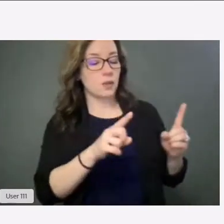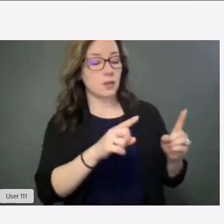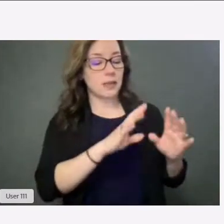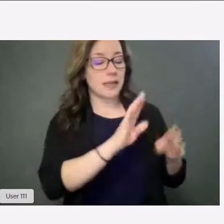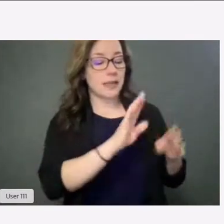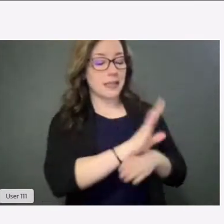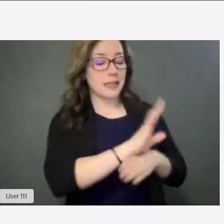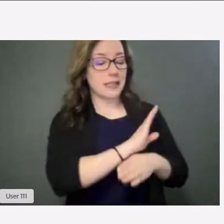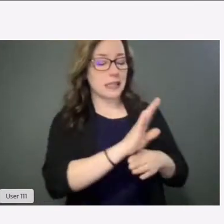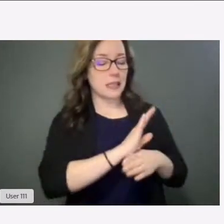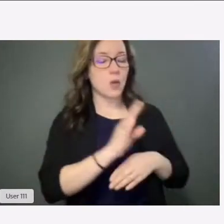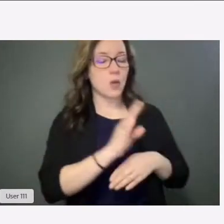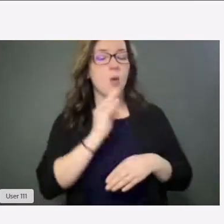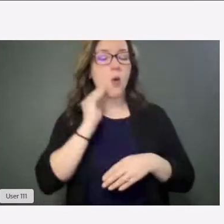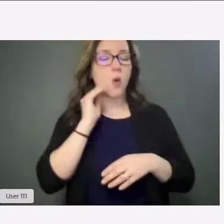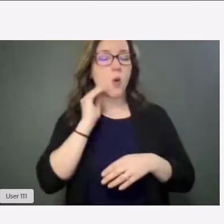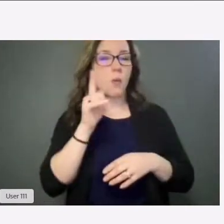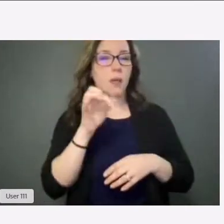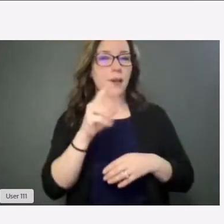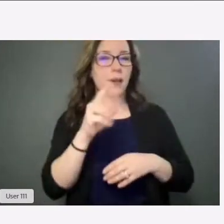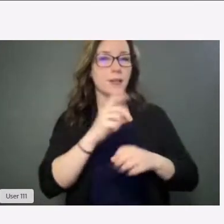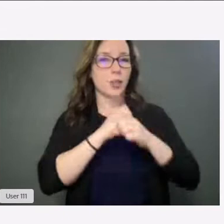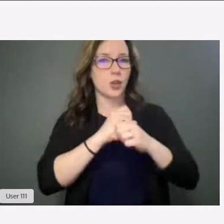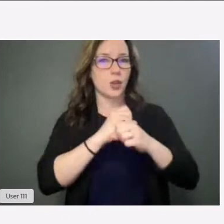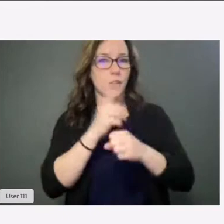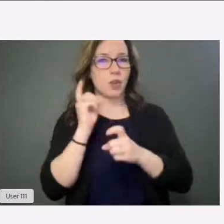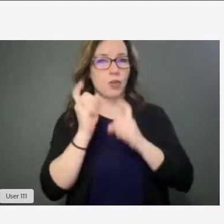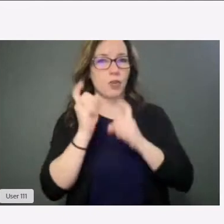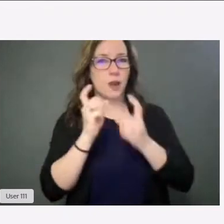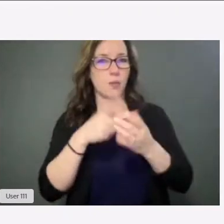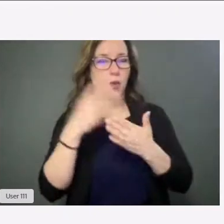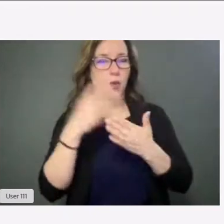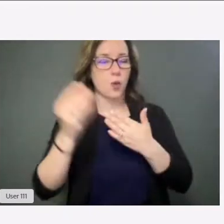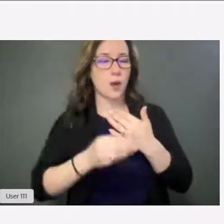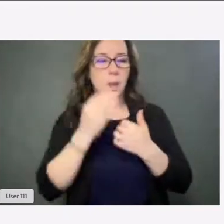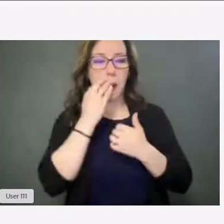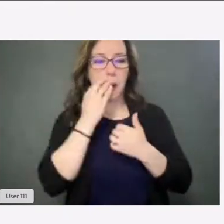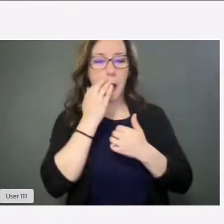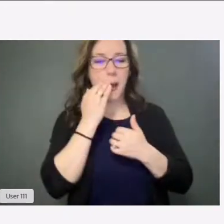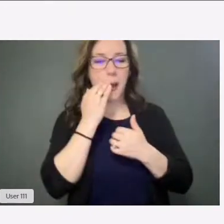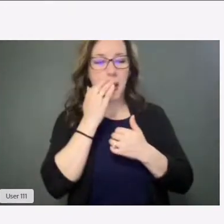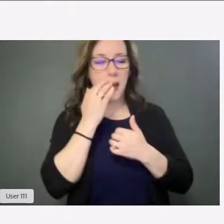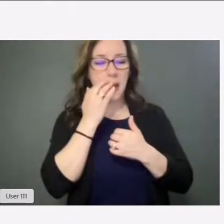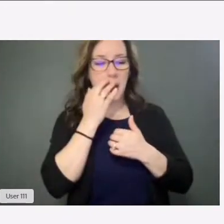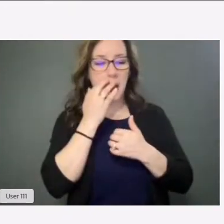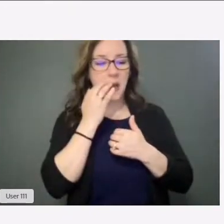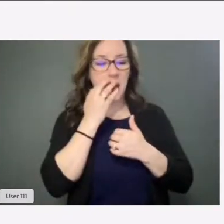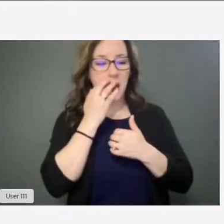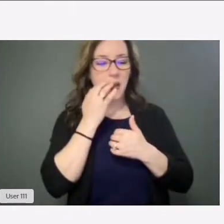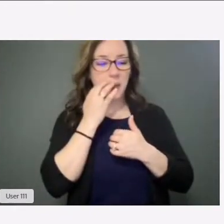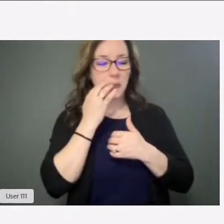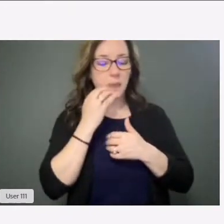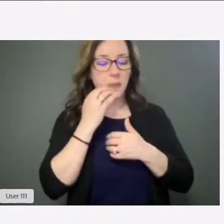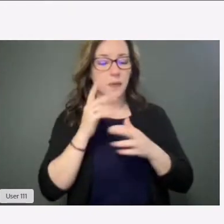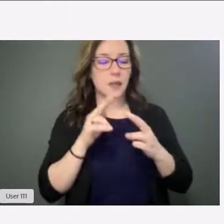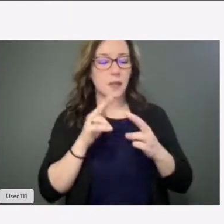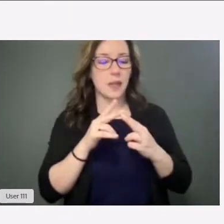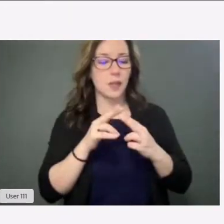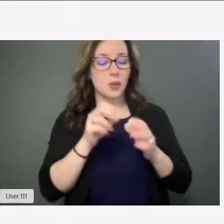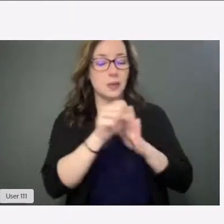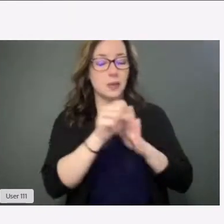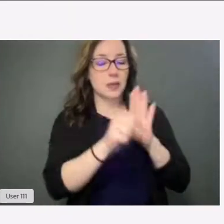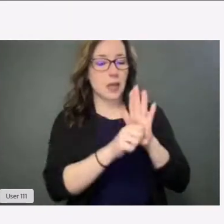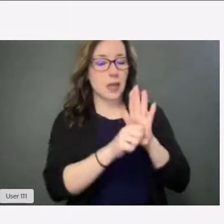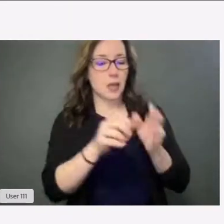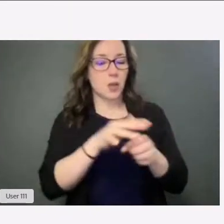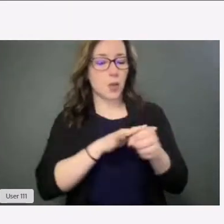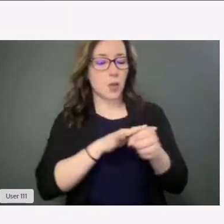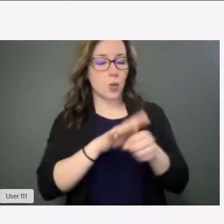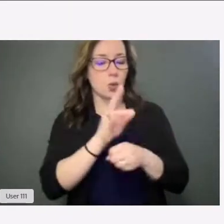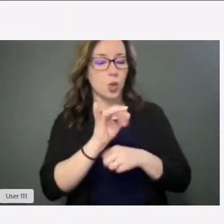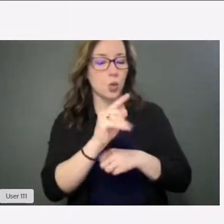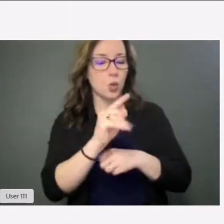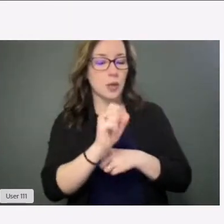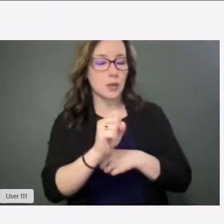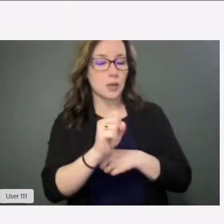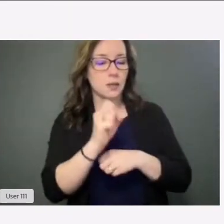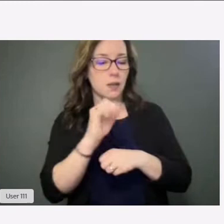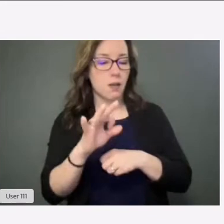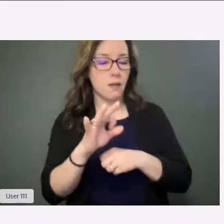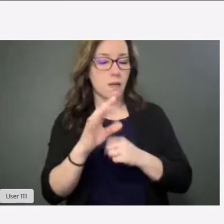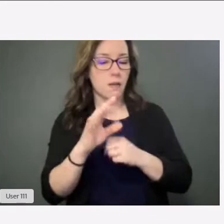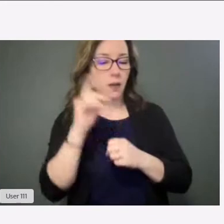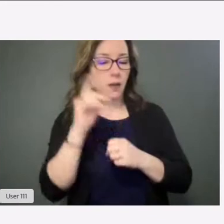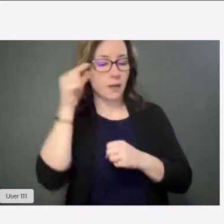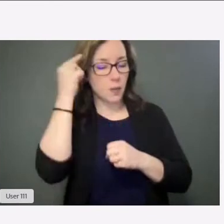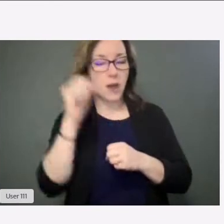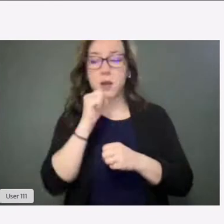Program, the eligible kind of subrecipients are, you know, state and local units of government. And so for the